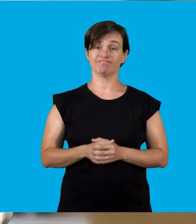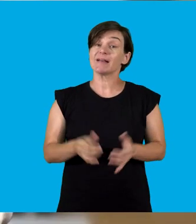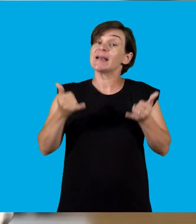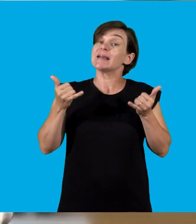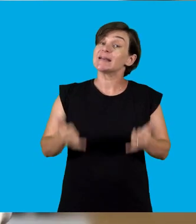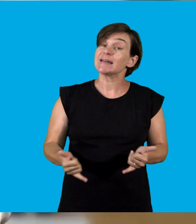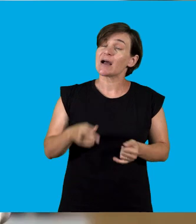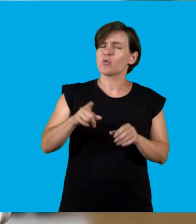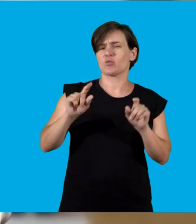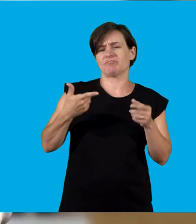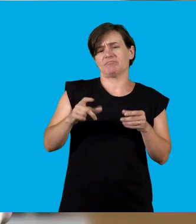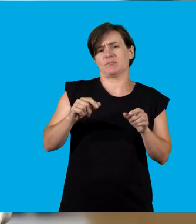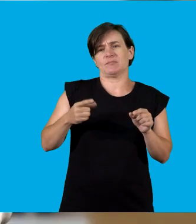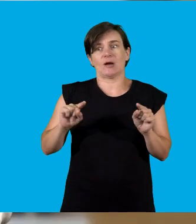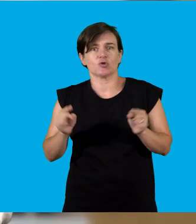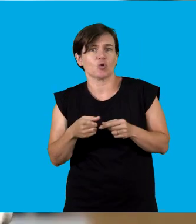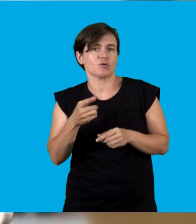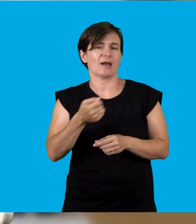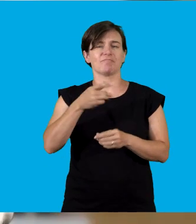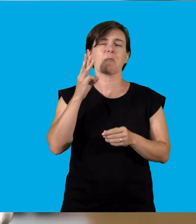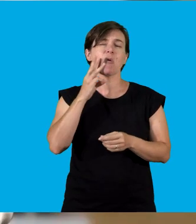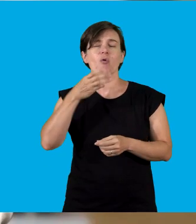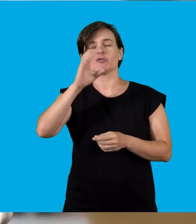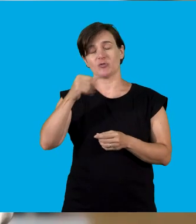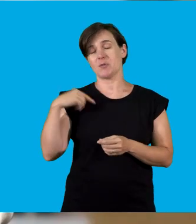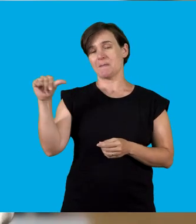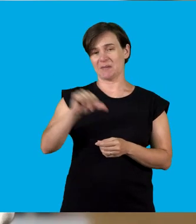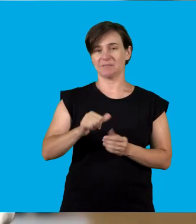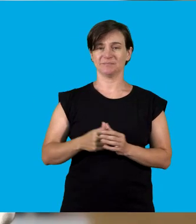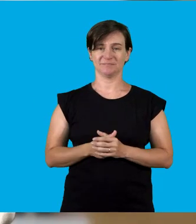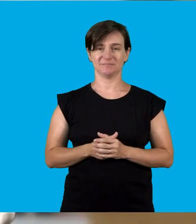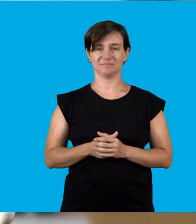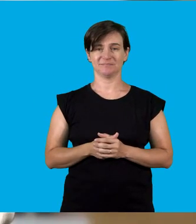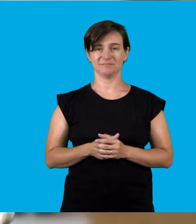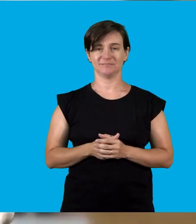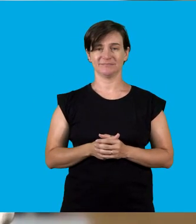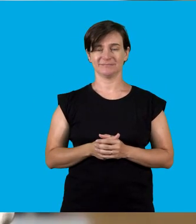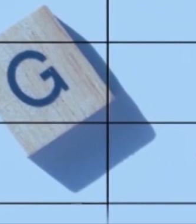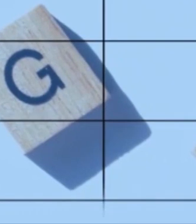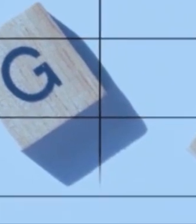now. Go and grab yourself a glass of water and we will be back shortly.